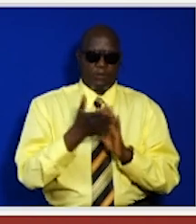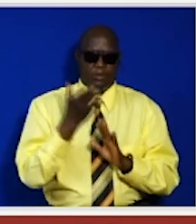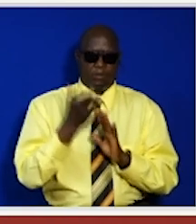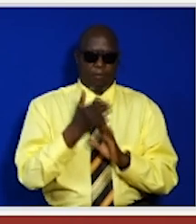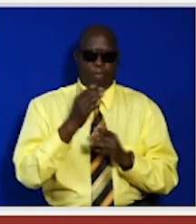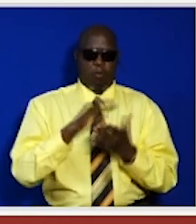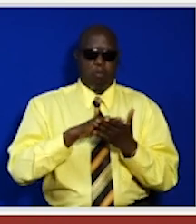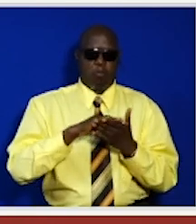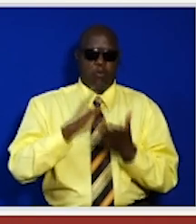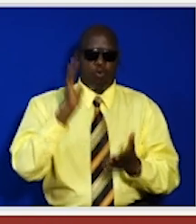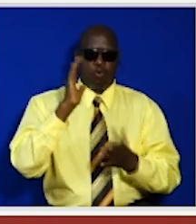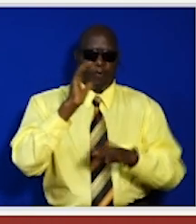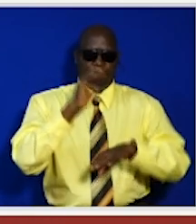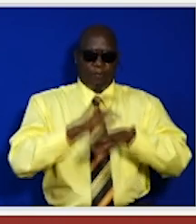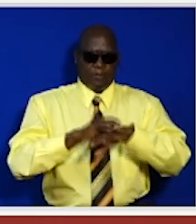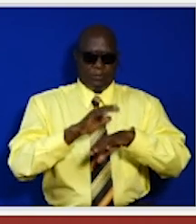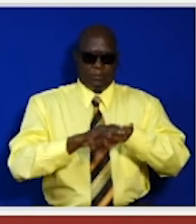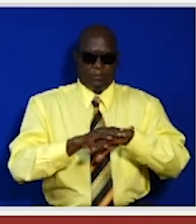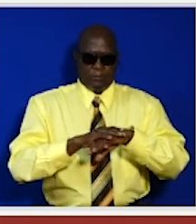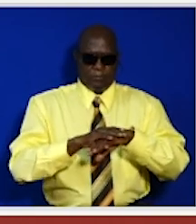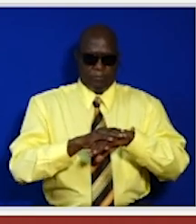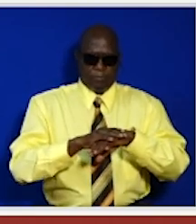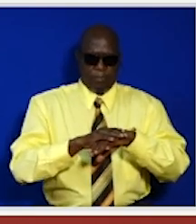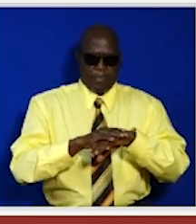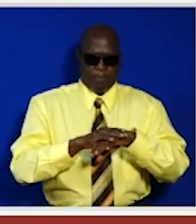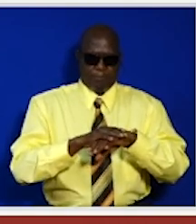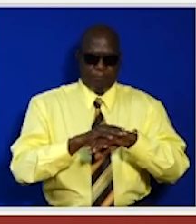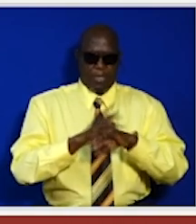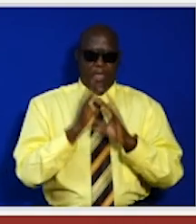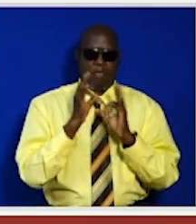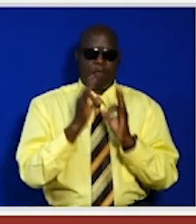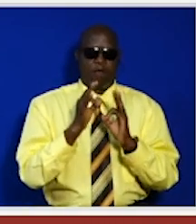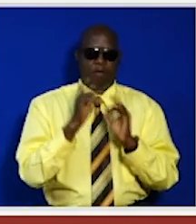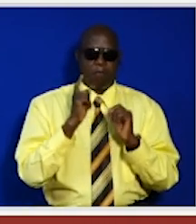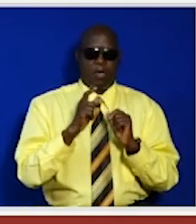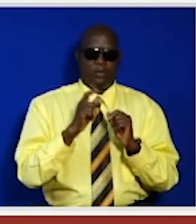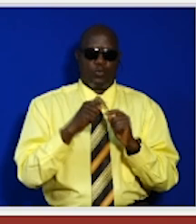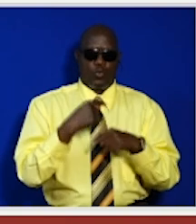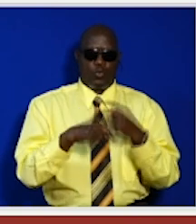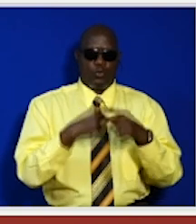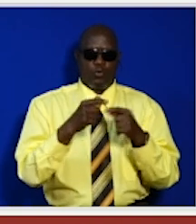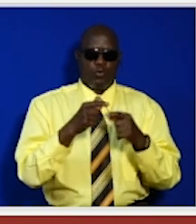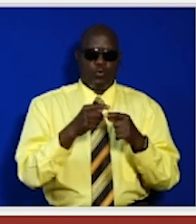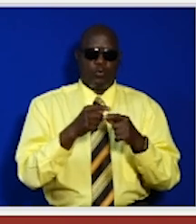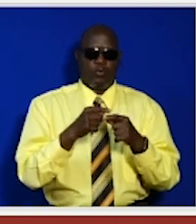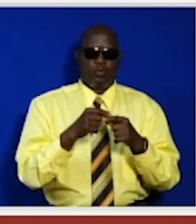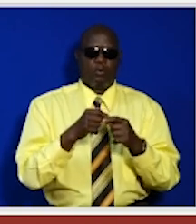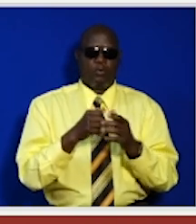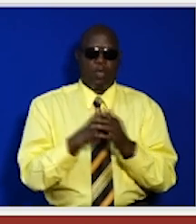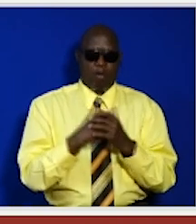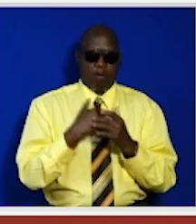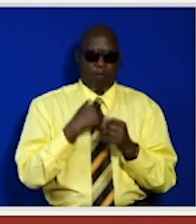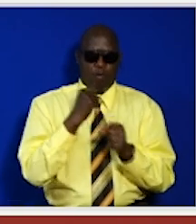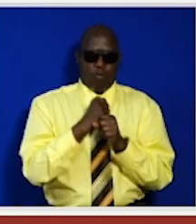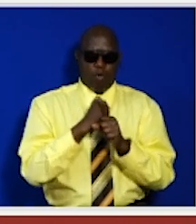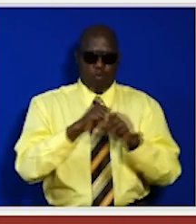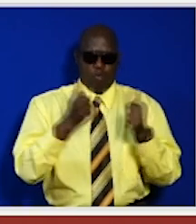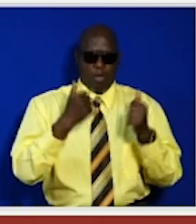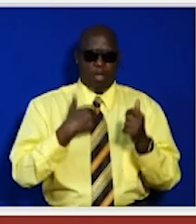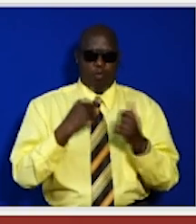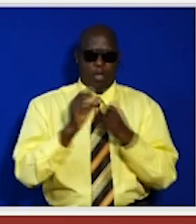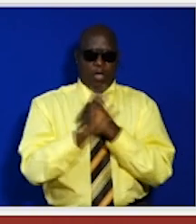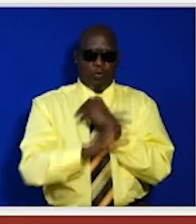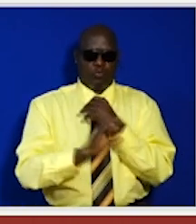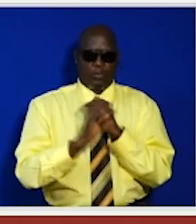more efficiently if we have to keep pace with a very vibrant democracy that our country has become.